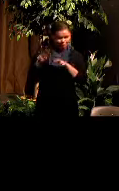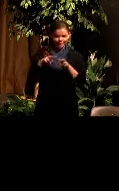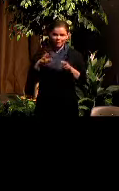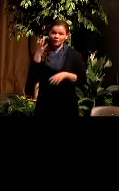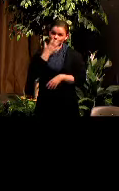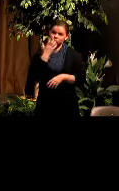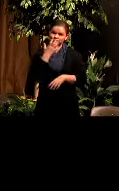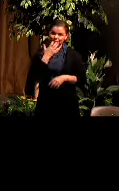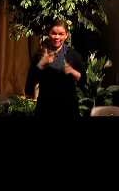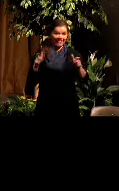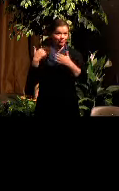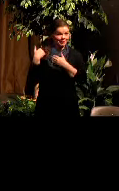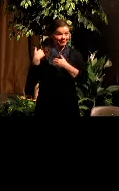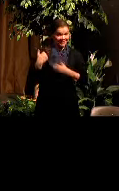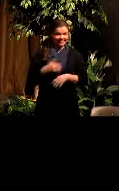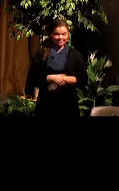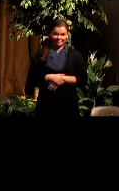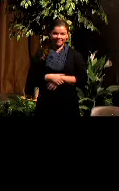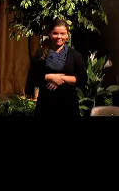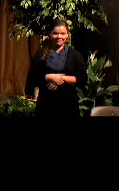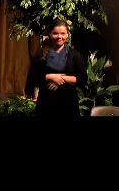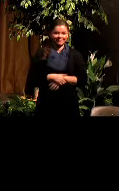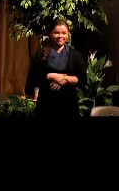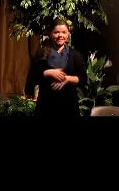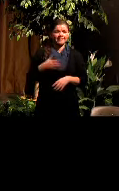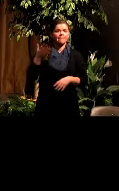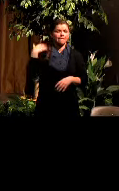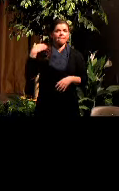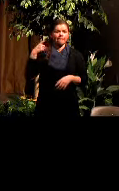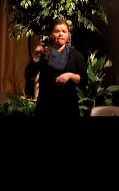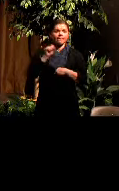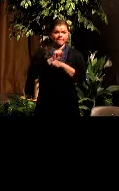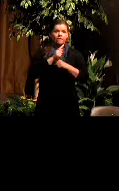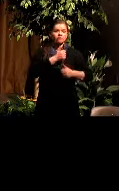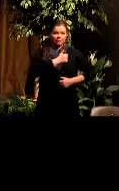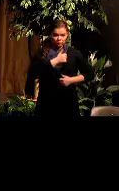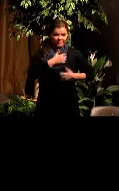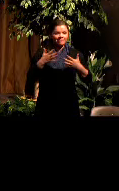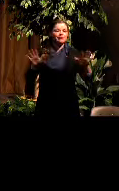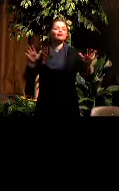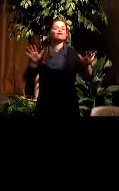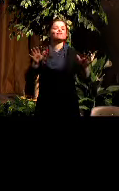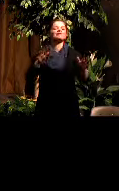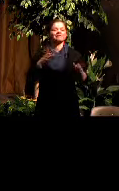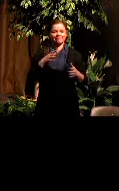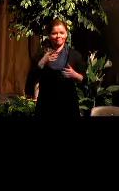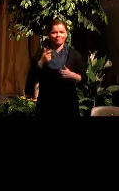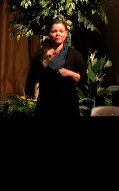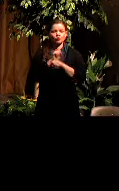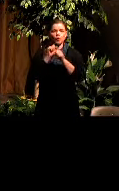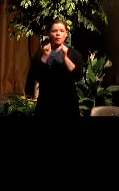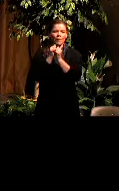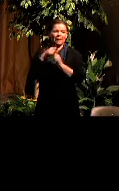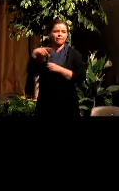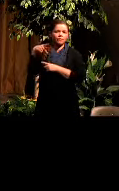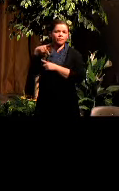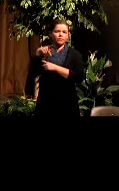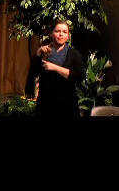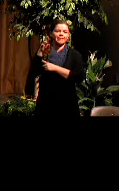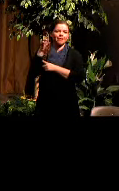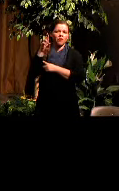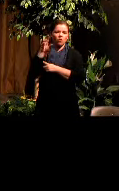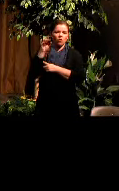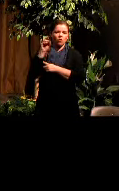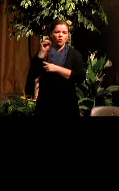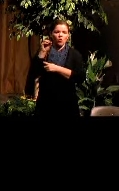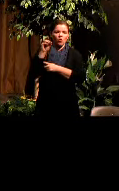he has worked with different companies such as Procter & Gamble and Coca-Cola, and most recently spent 6 years as the president